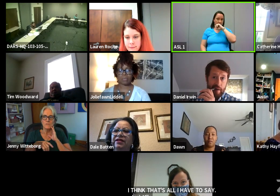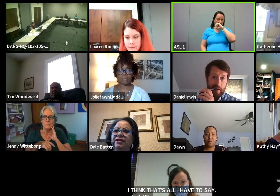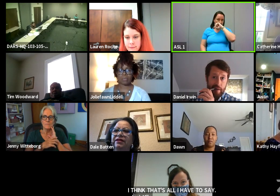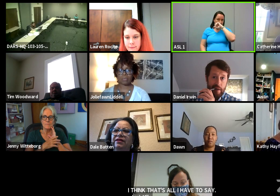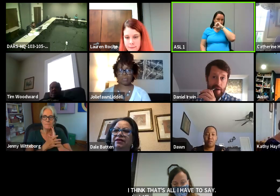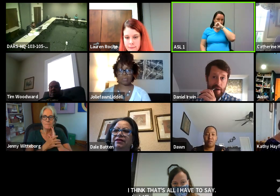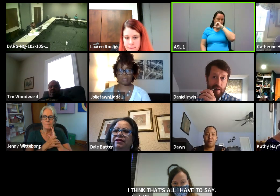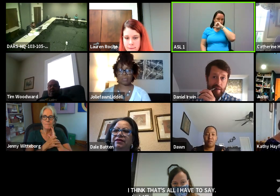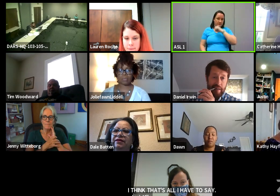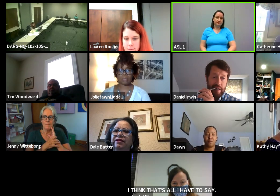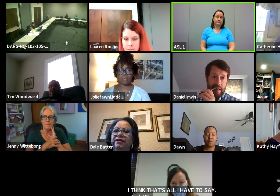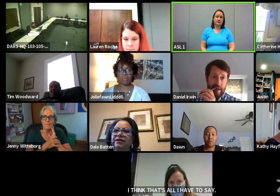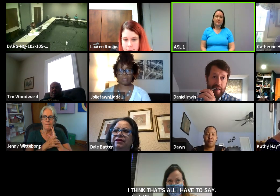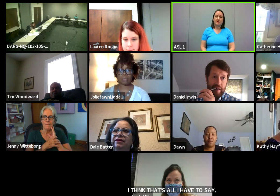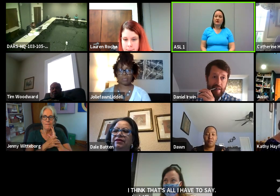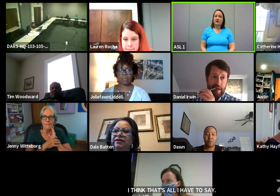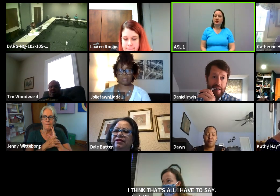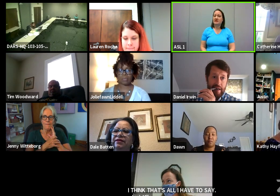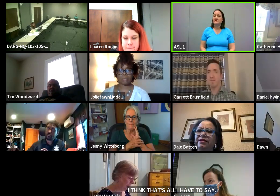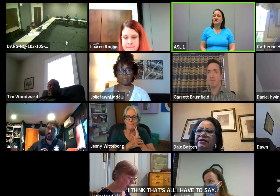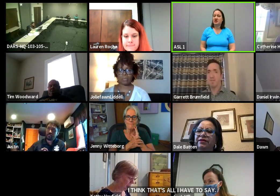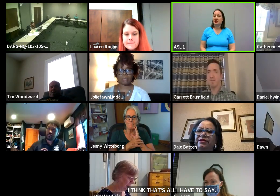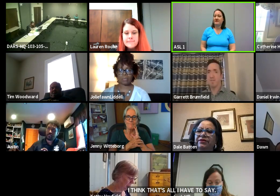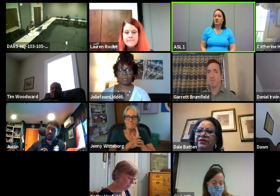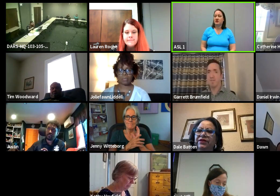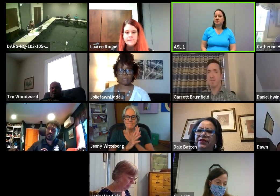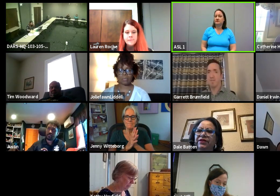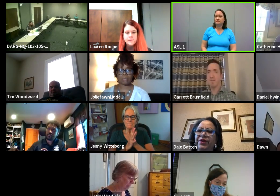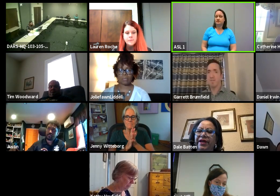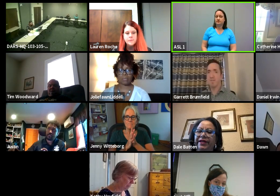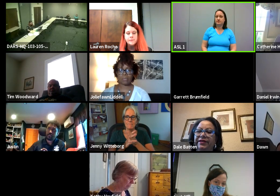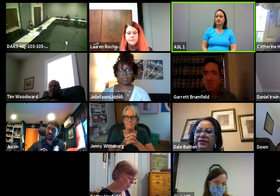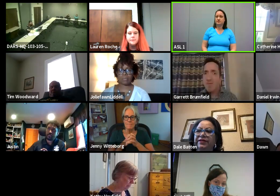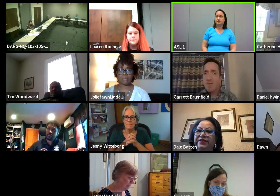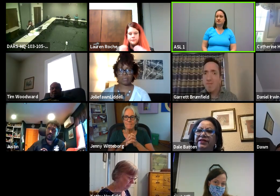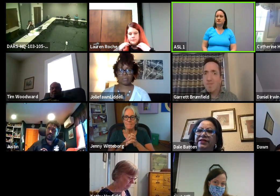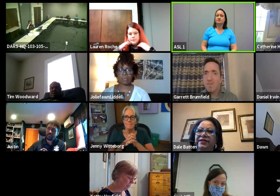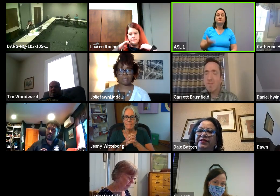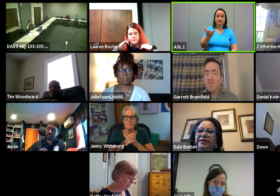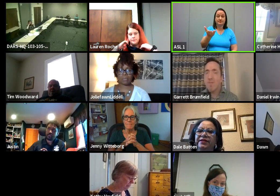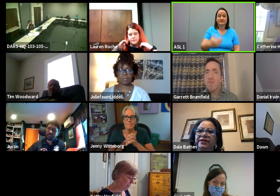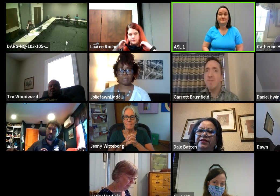now. This is Jenny. I have a question. Okay.